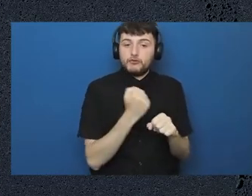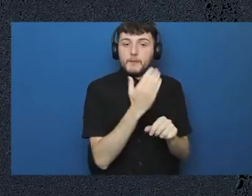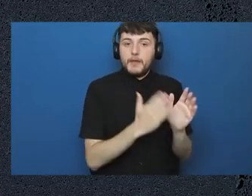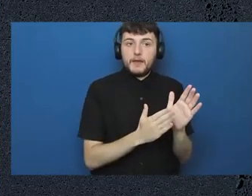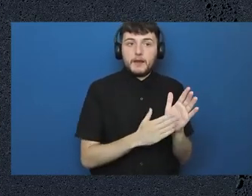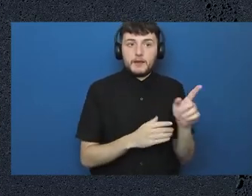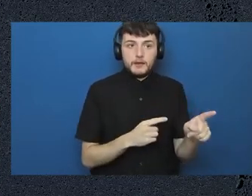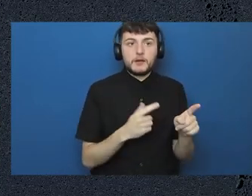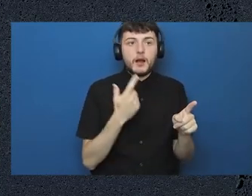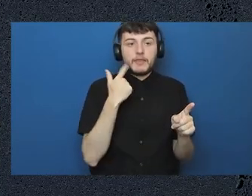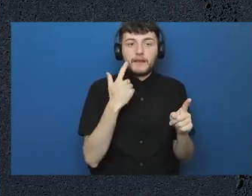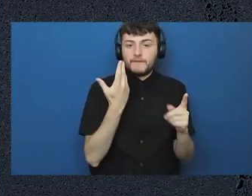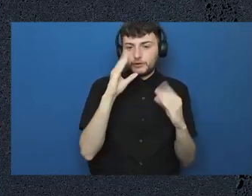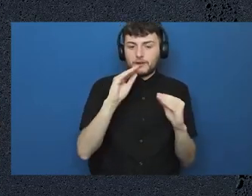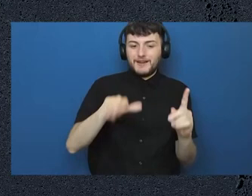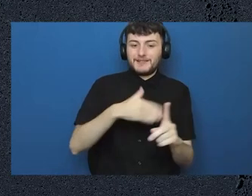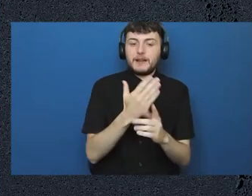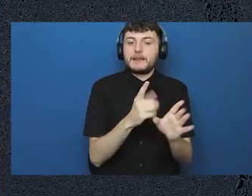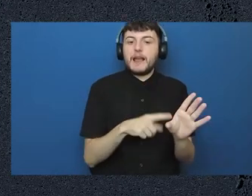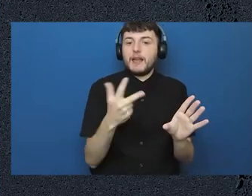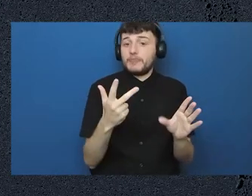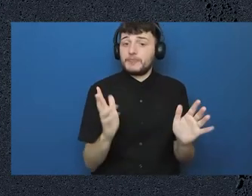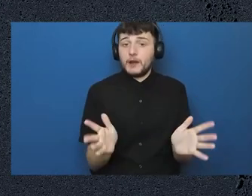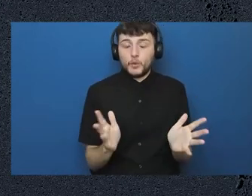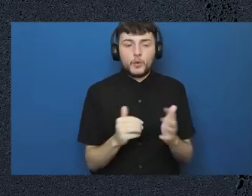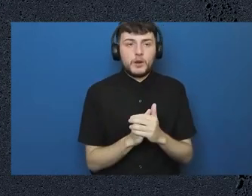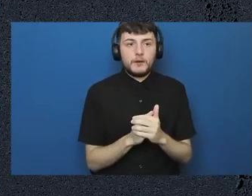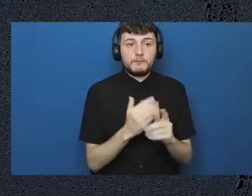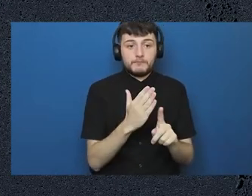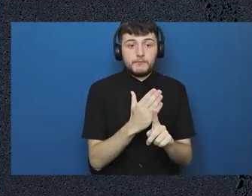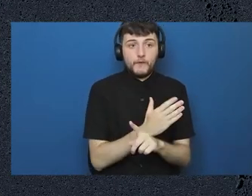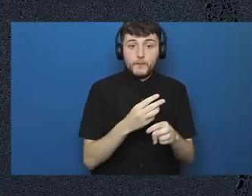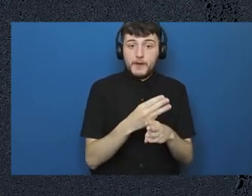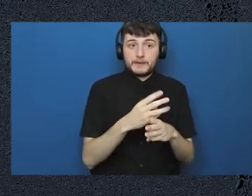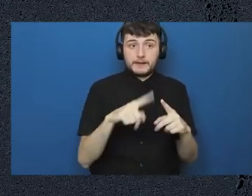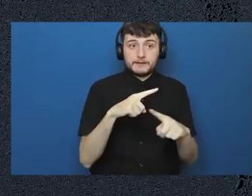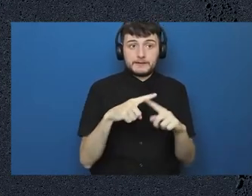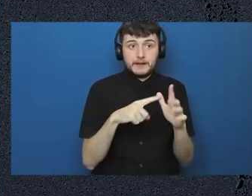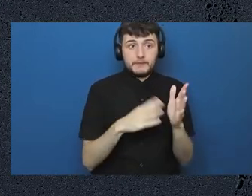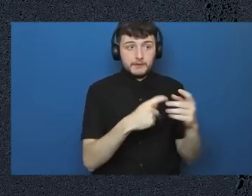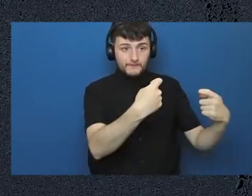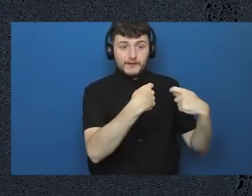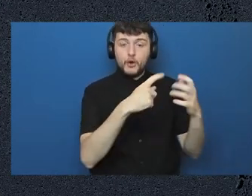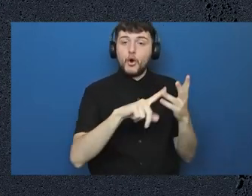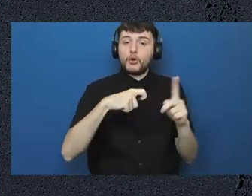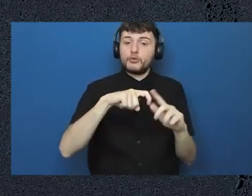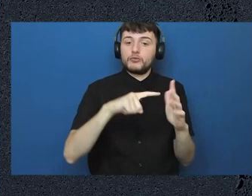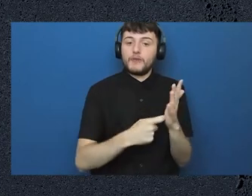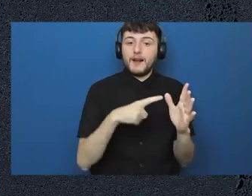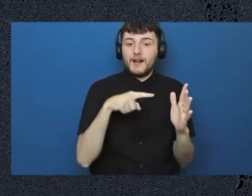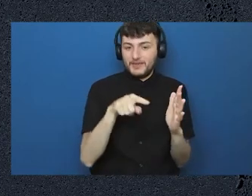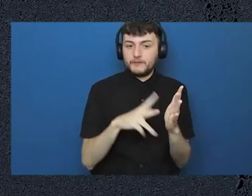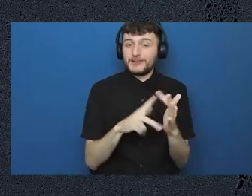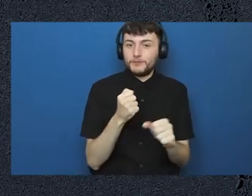year 8 or something. Before every maths exam, she used to feed me a vegetable which is called okra. And I'm like, why do I need to eat this? She says,